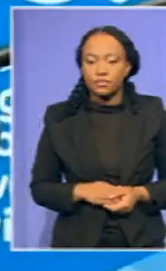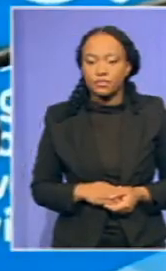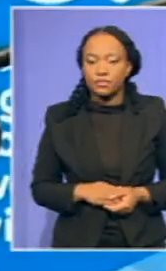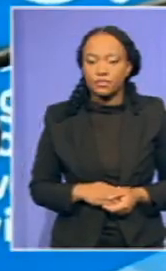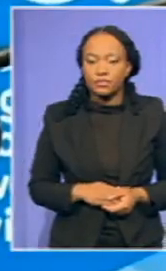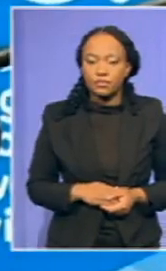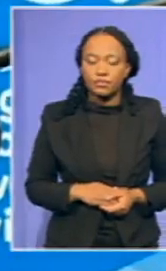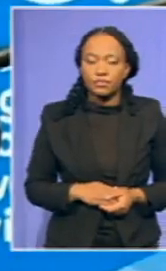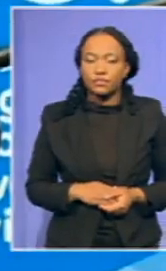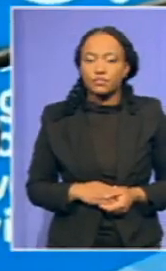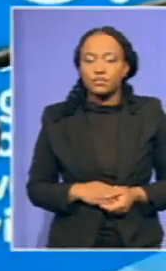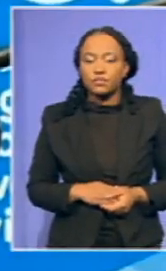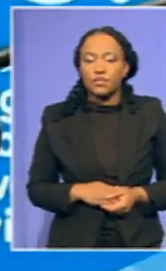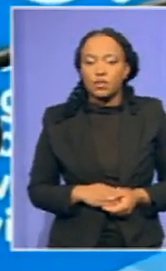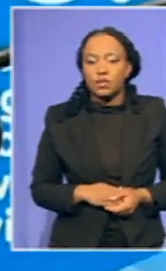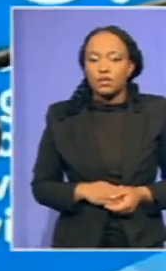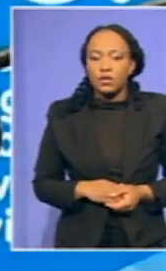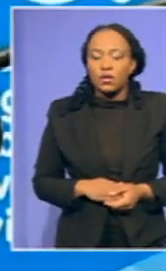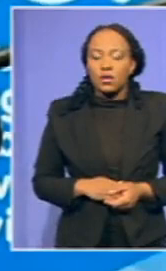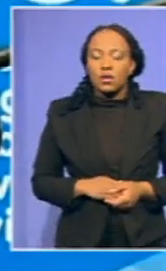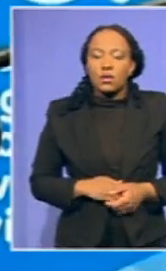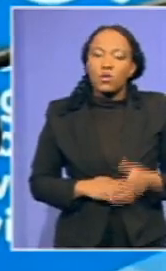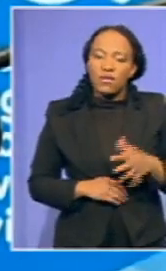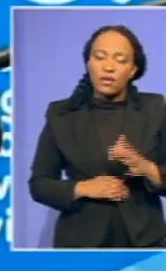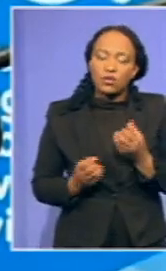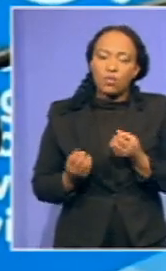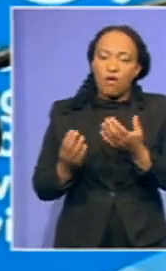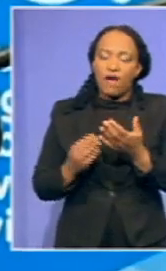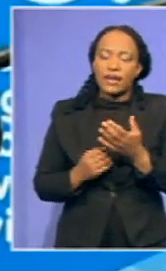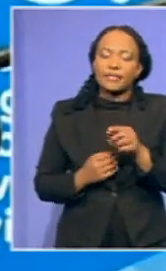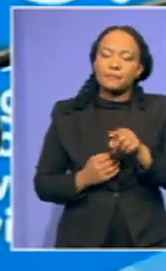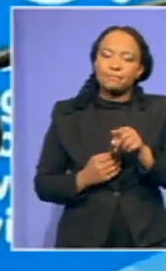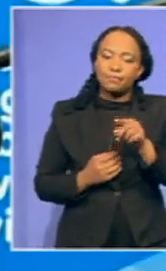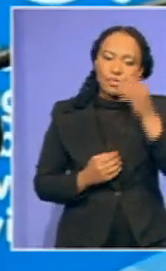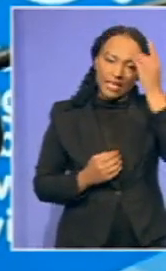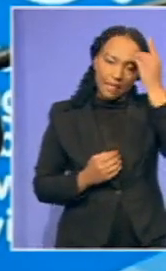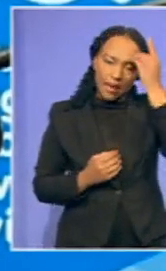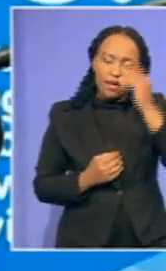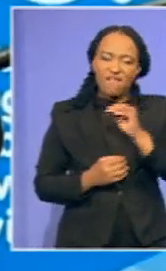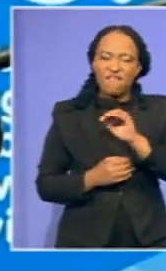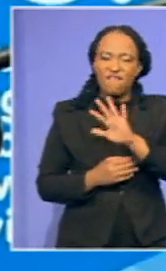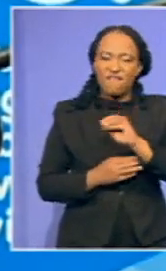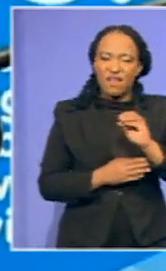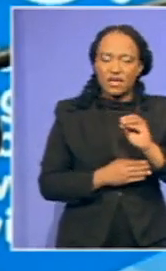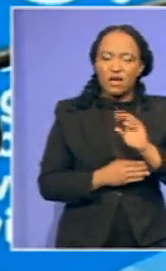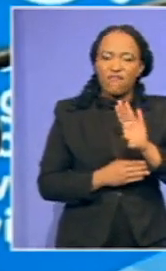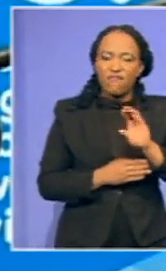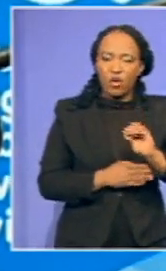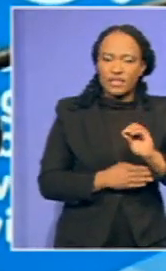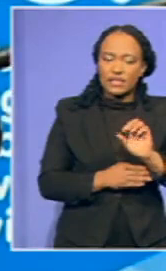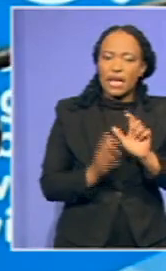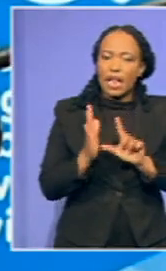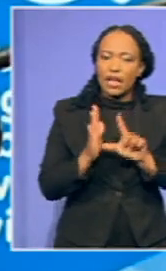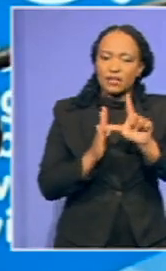Provided 547 megalitres to eThekwini. And the question is why this information is important. I'll come to